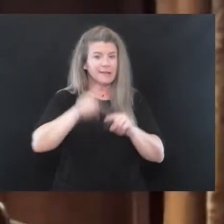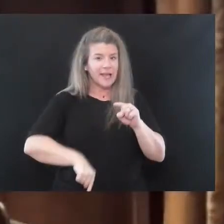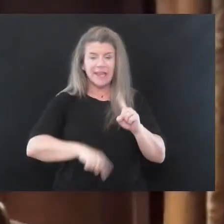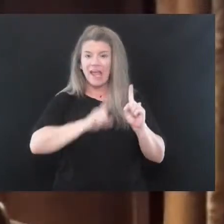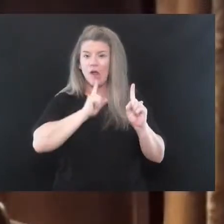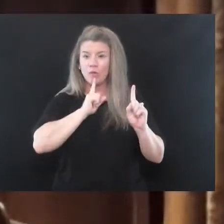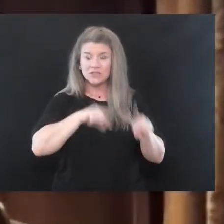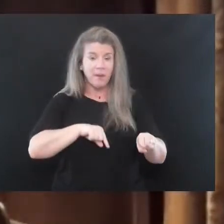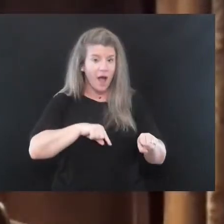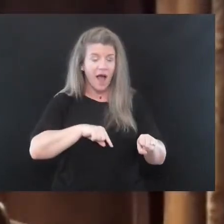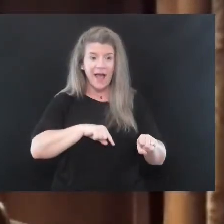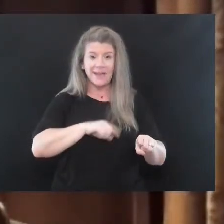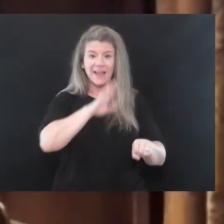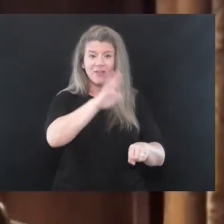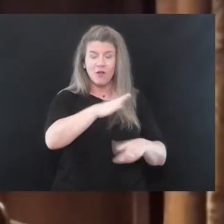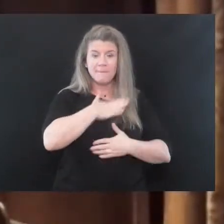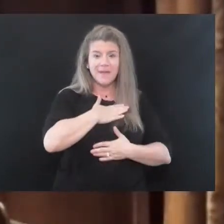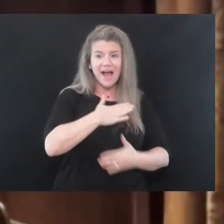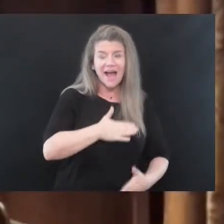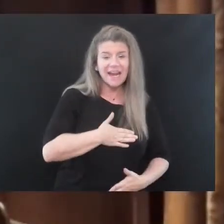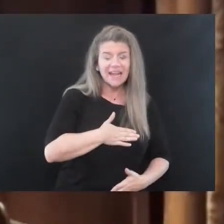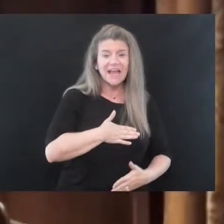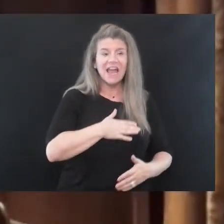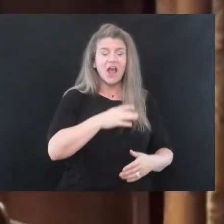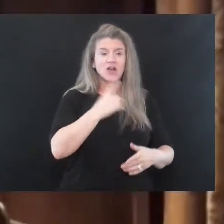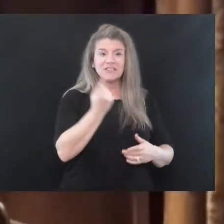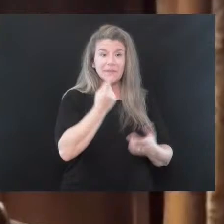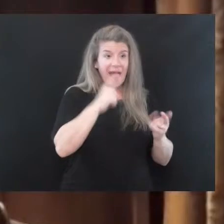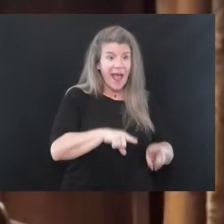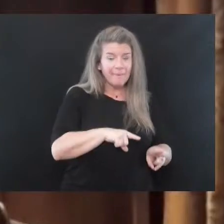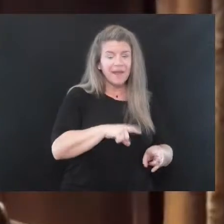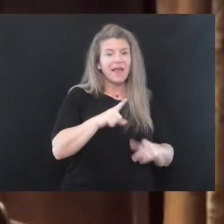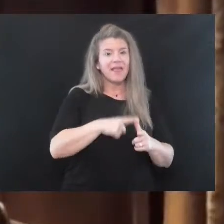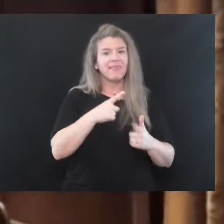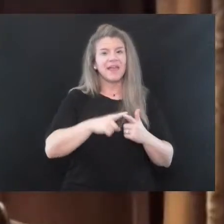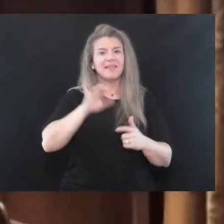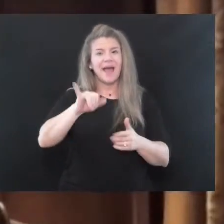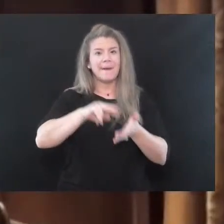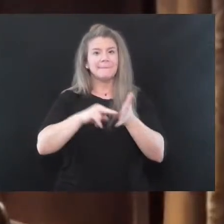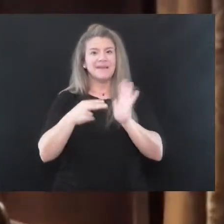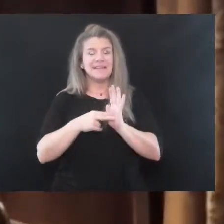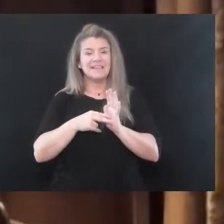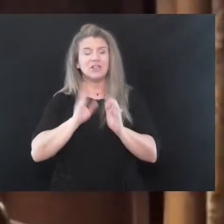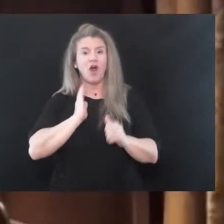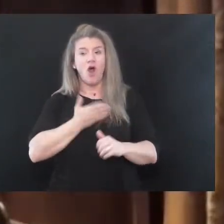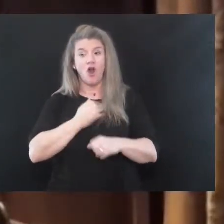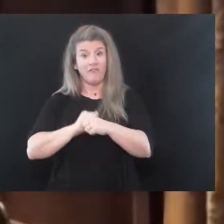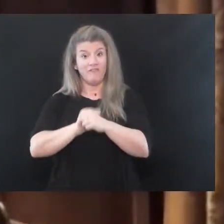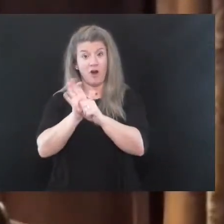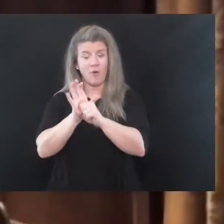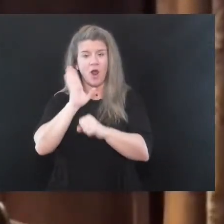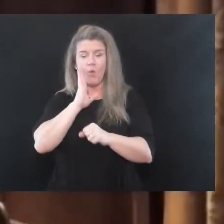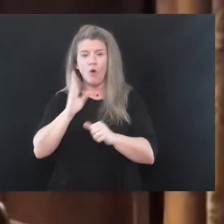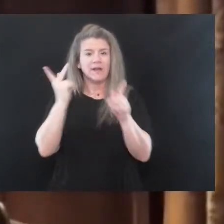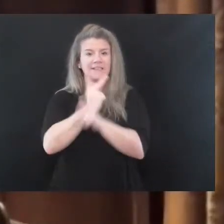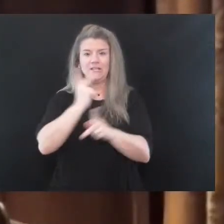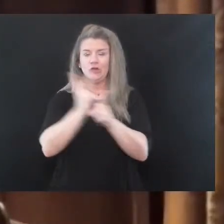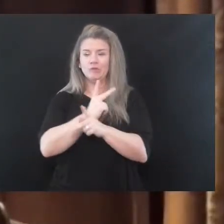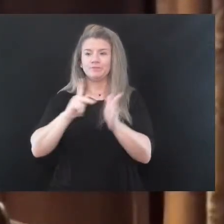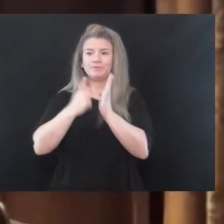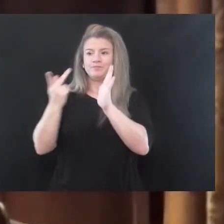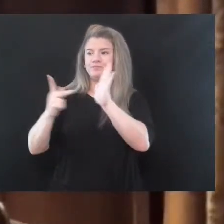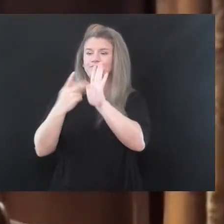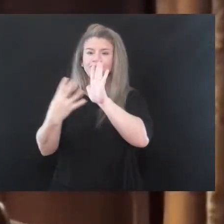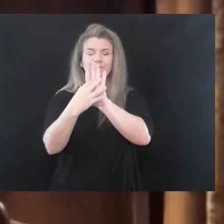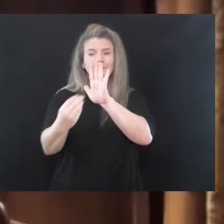respond immunologically, it gives the variants an opportunity to continue to mutate, and we end up with more and more and more